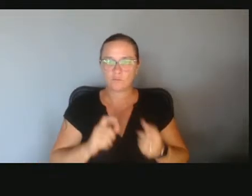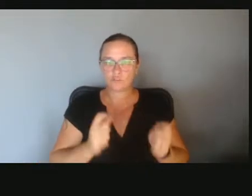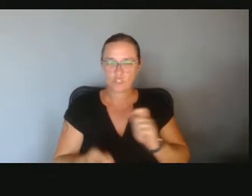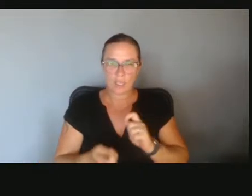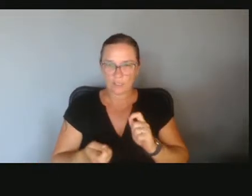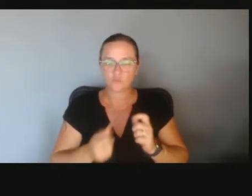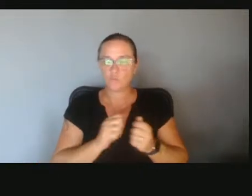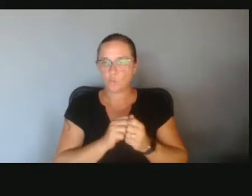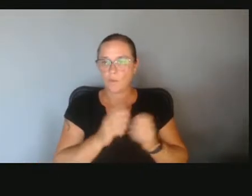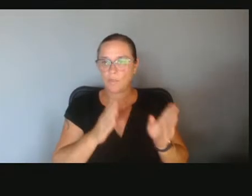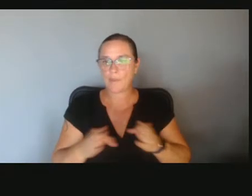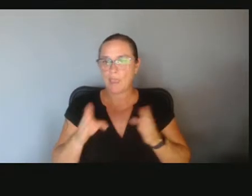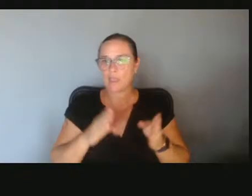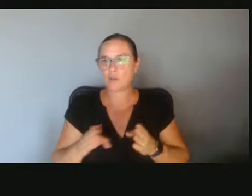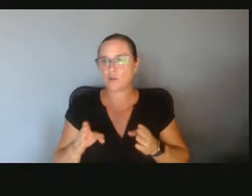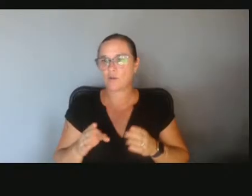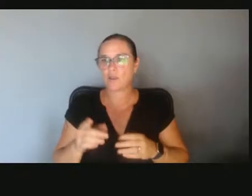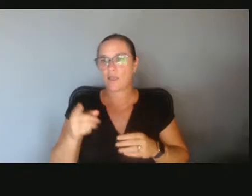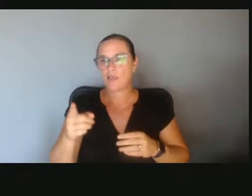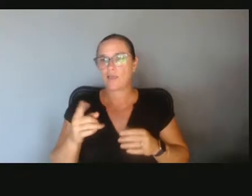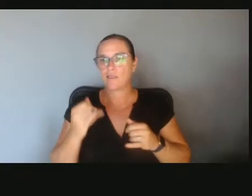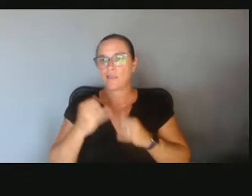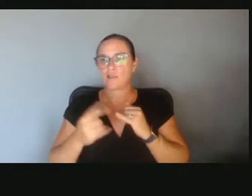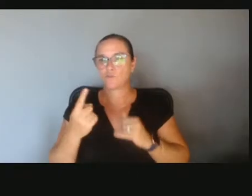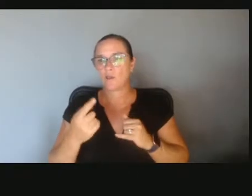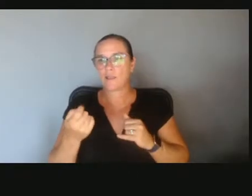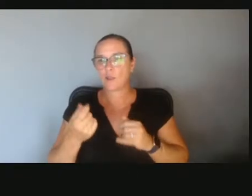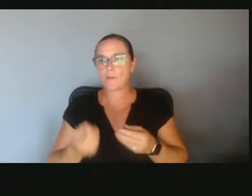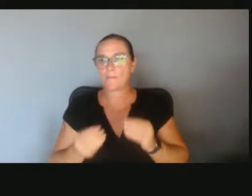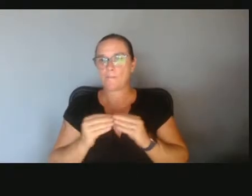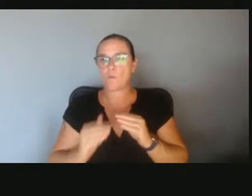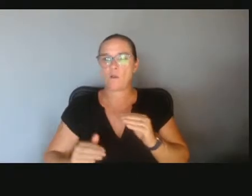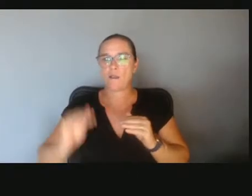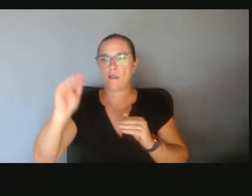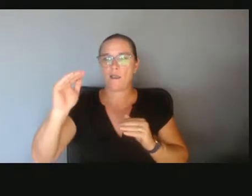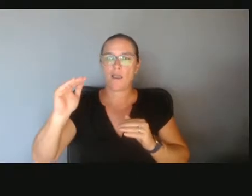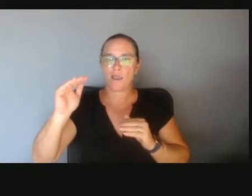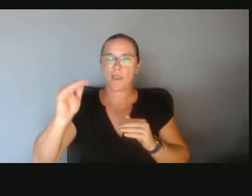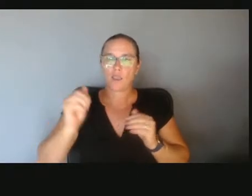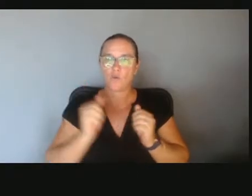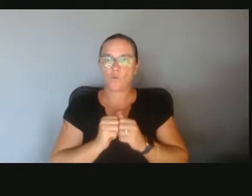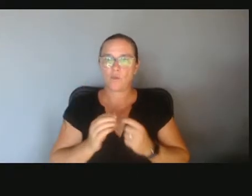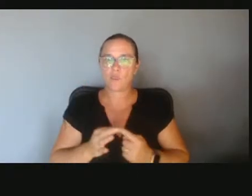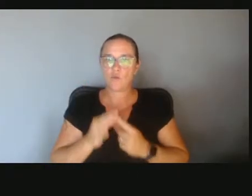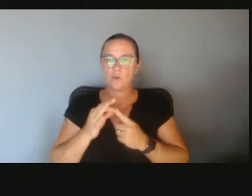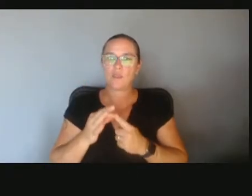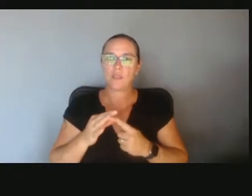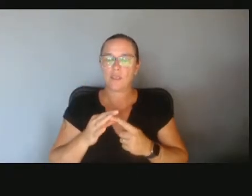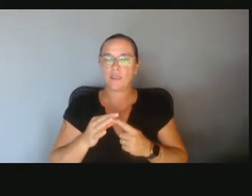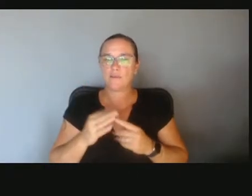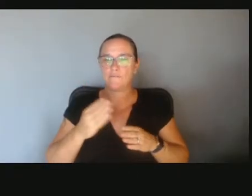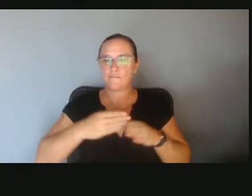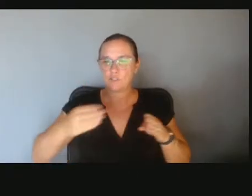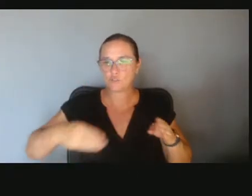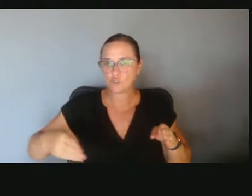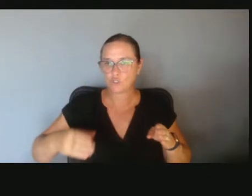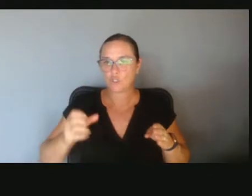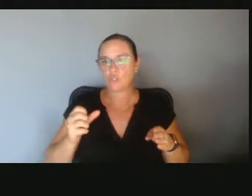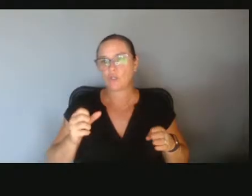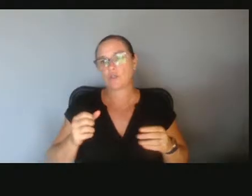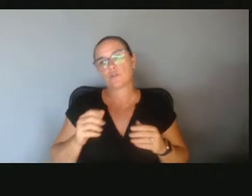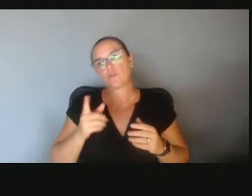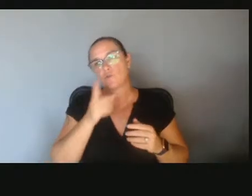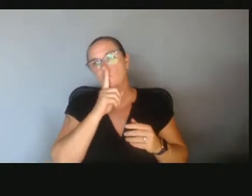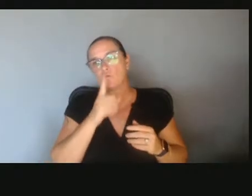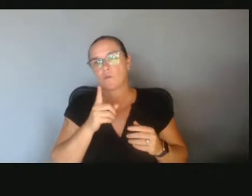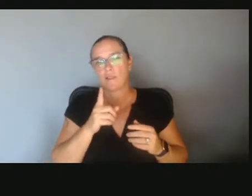patterns. Here's one that got a little bit higher, our most recent episode with its unique fissure. And so there is a